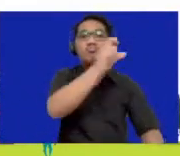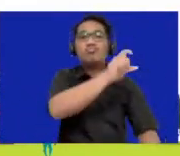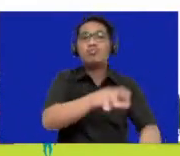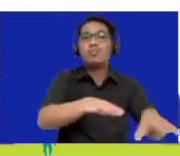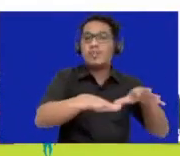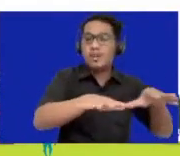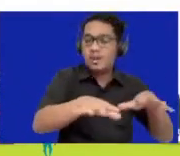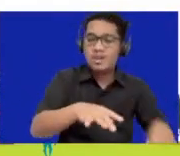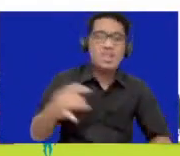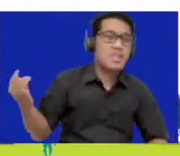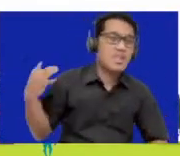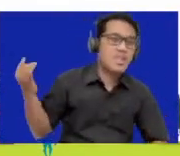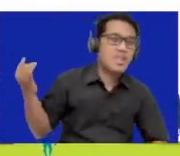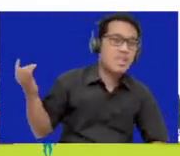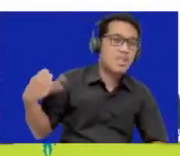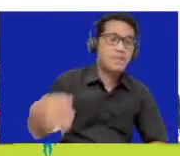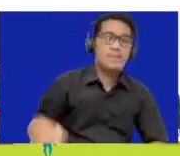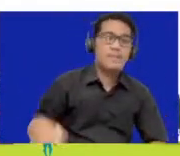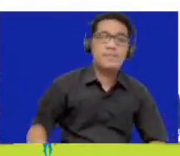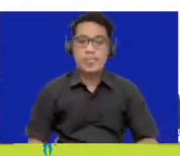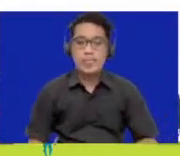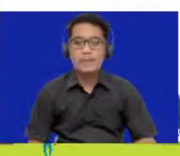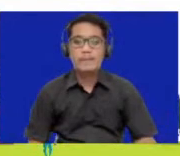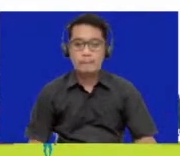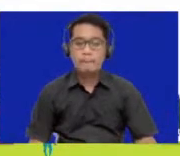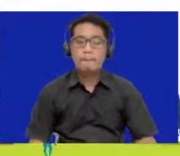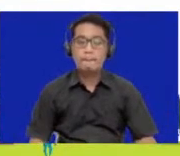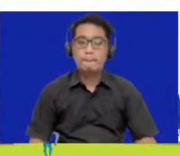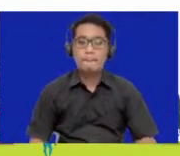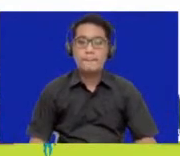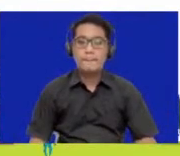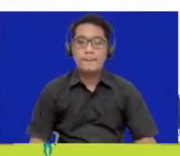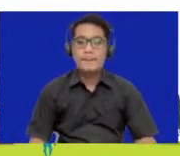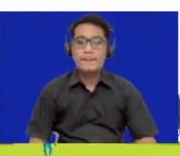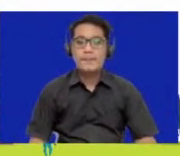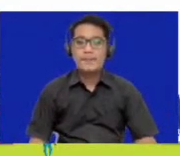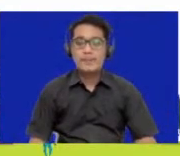normal. So bringing together people from